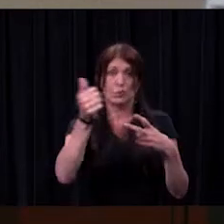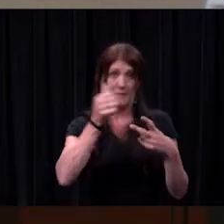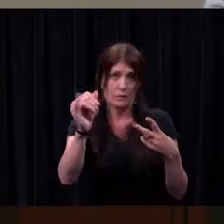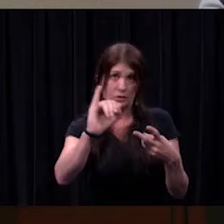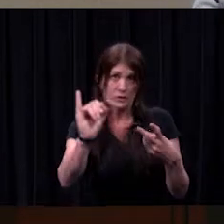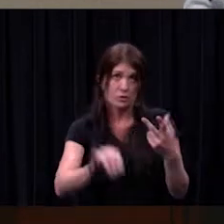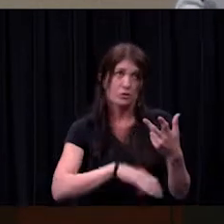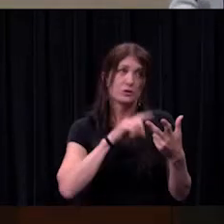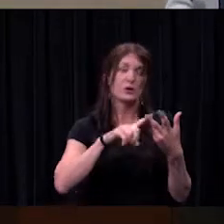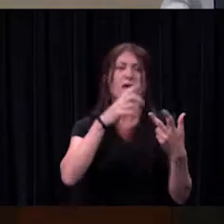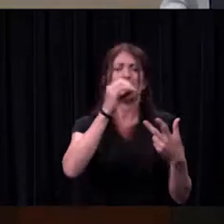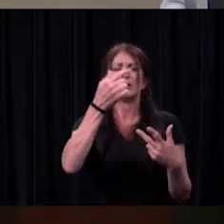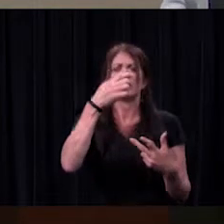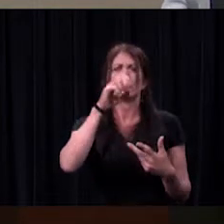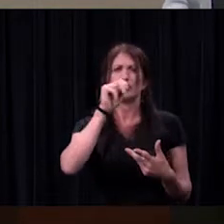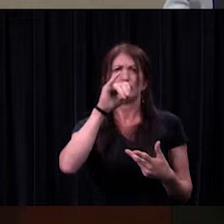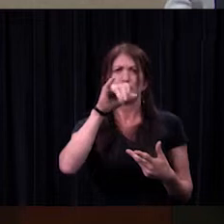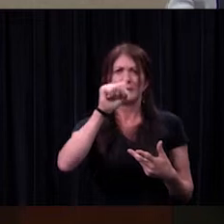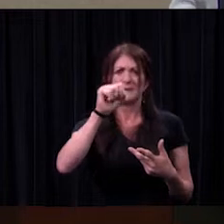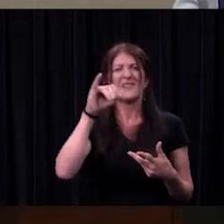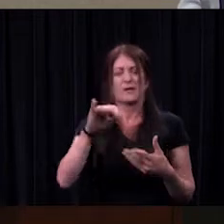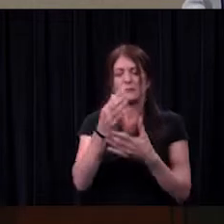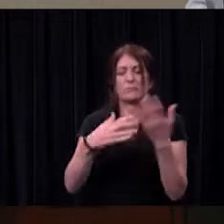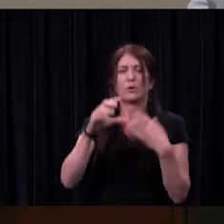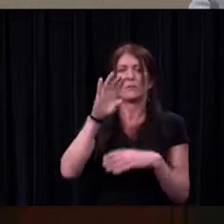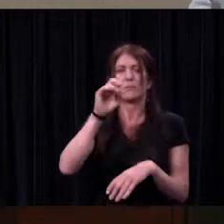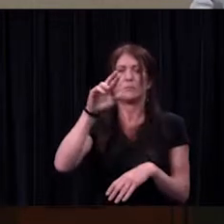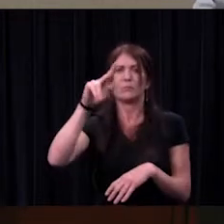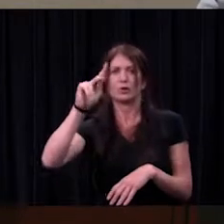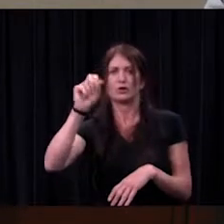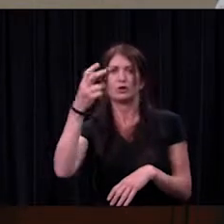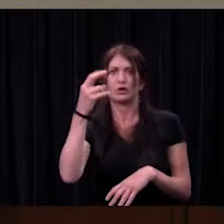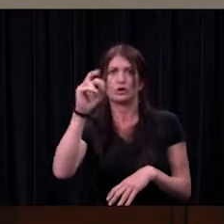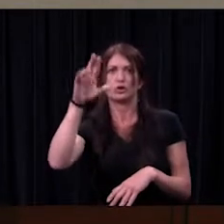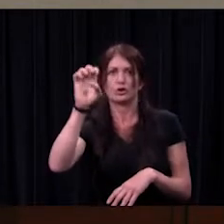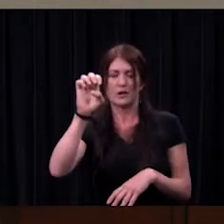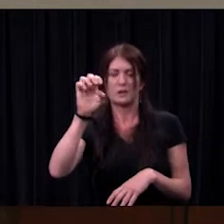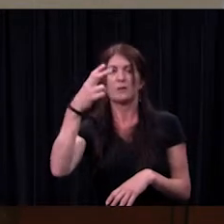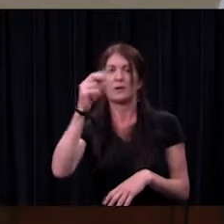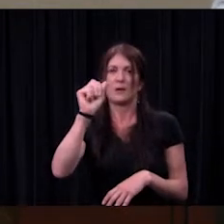and Genesis, which is part of the Berkshire Hathaway group, on the liability.